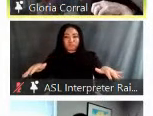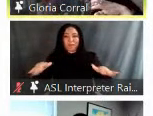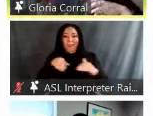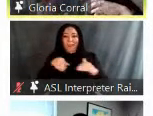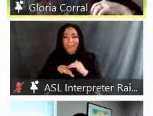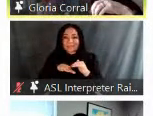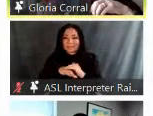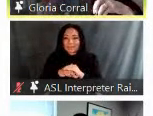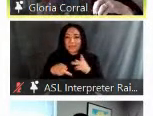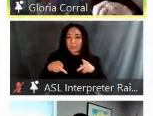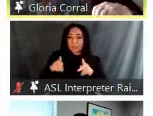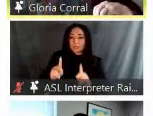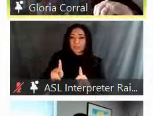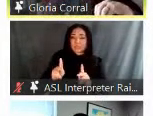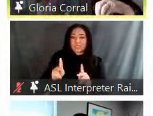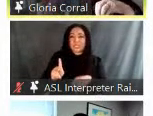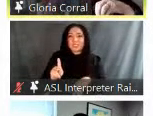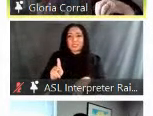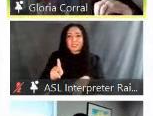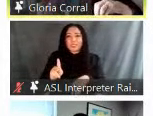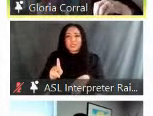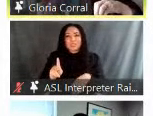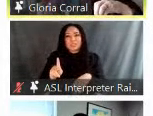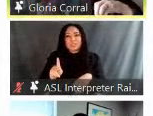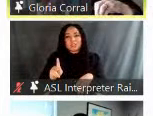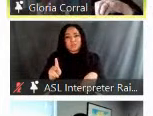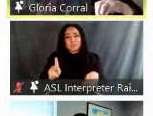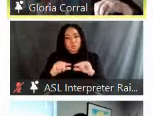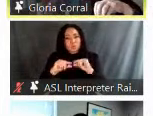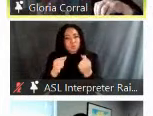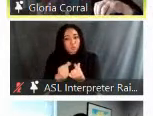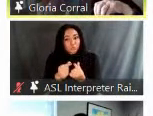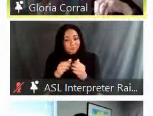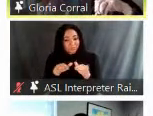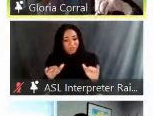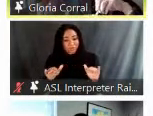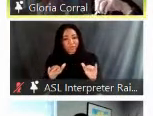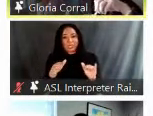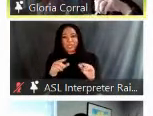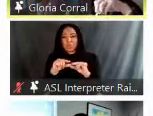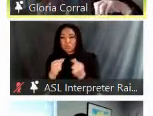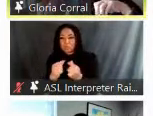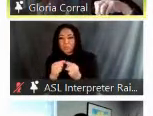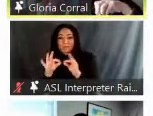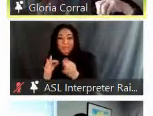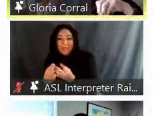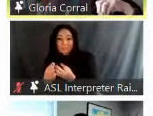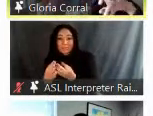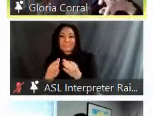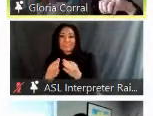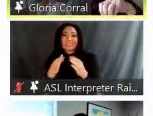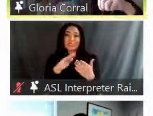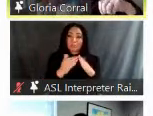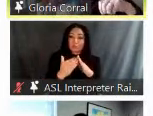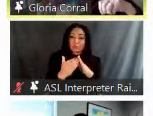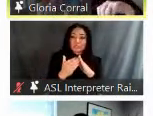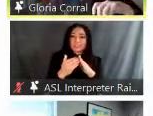and opportunity to a group of children and a group of families and a group of community